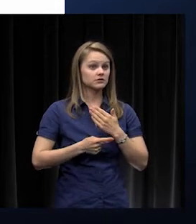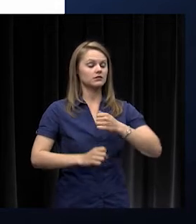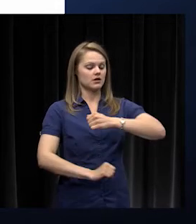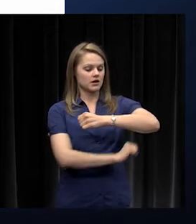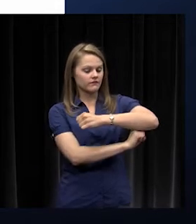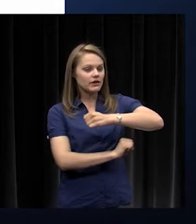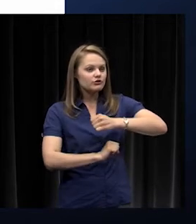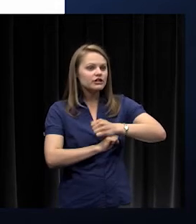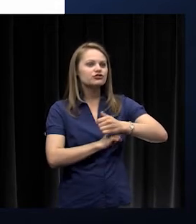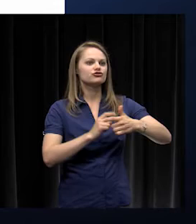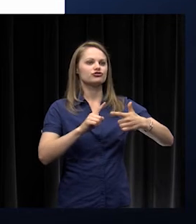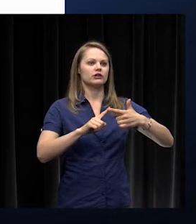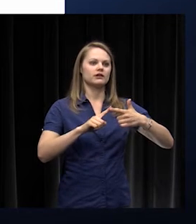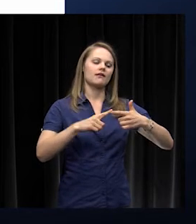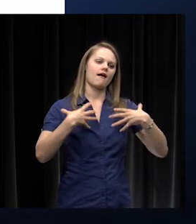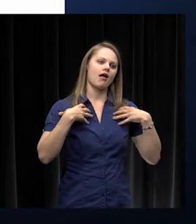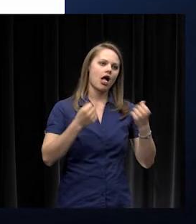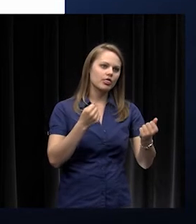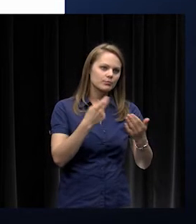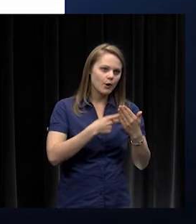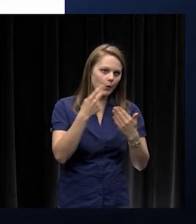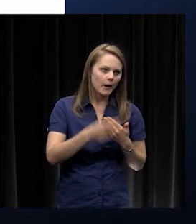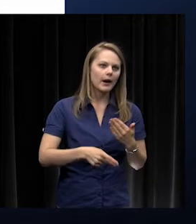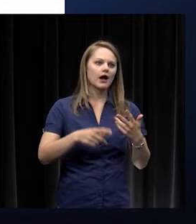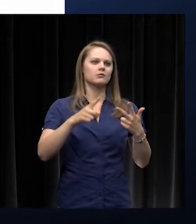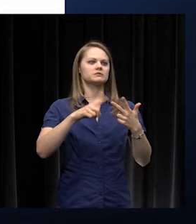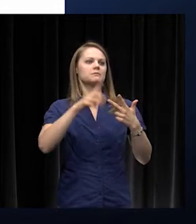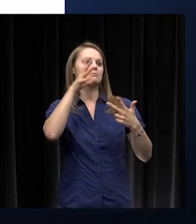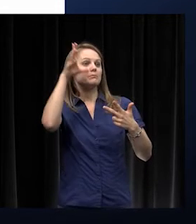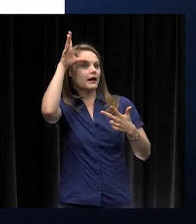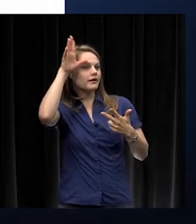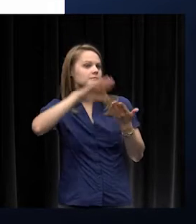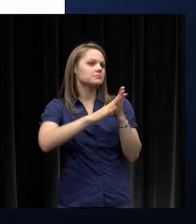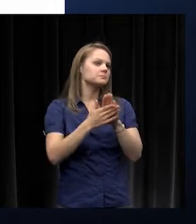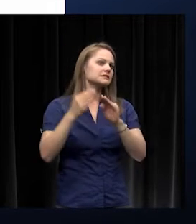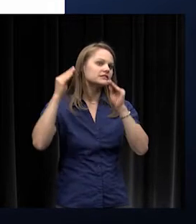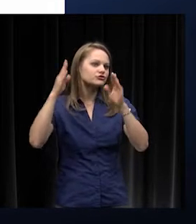community development, health, parents as teachers, and assisted transportation.